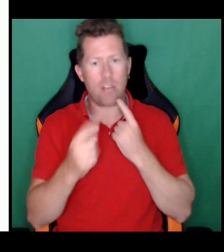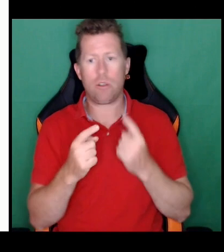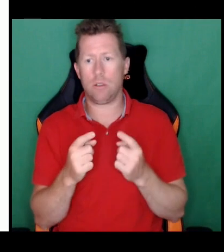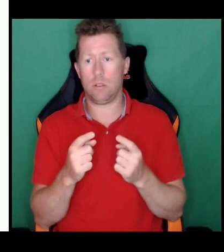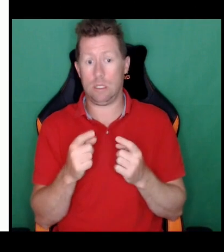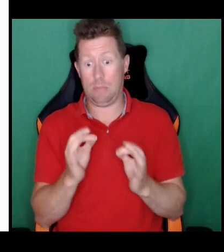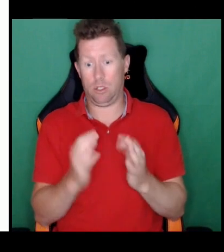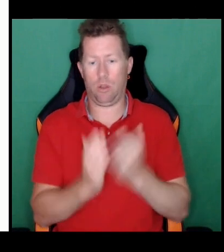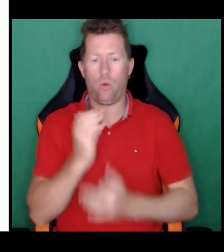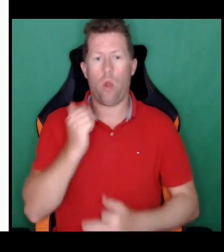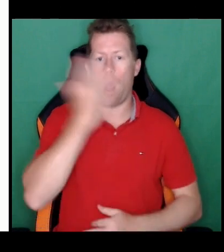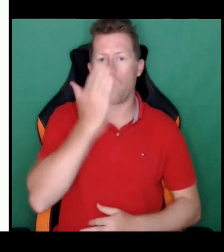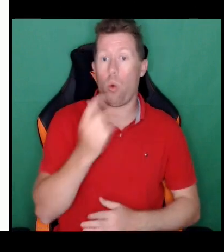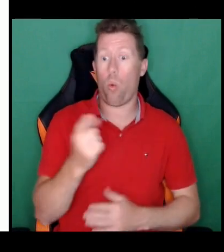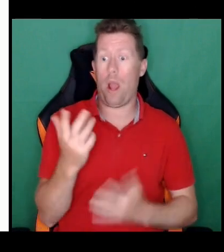vaping.